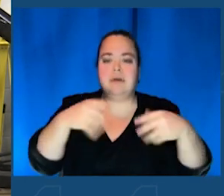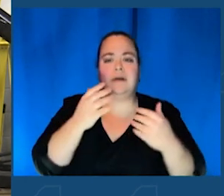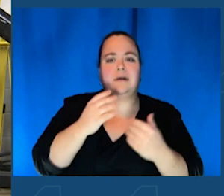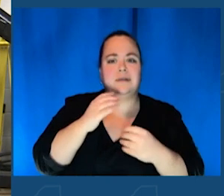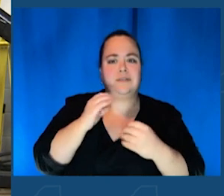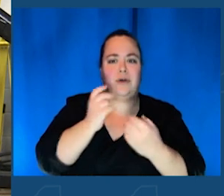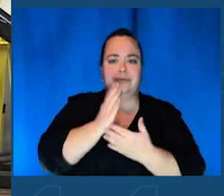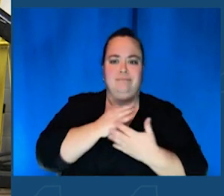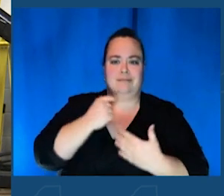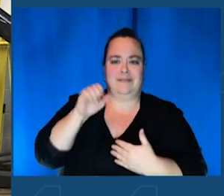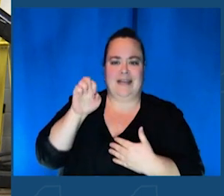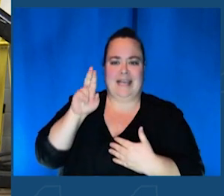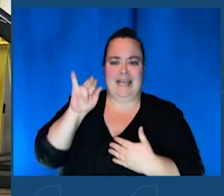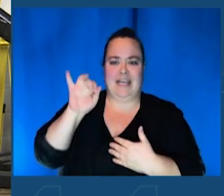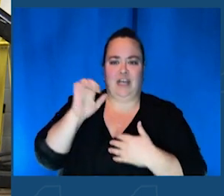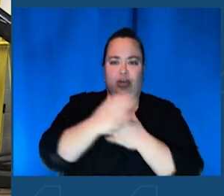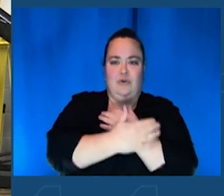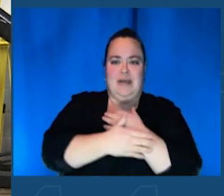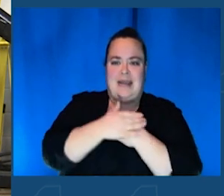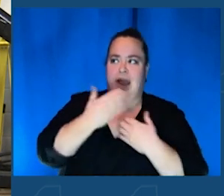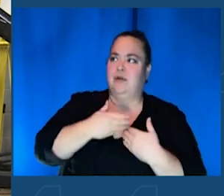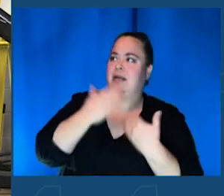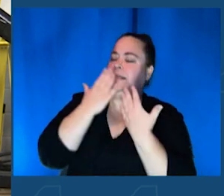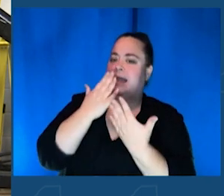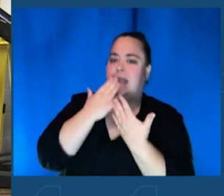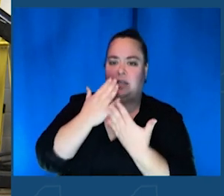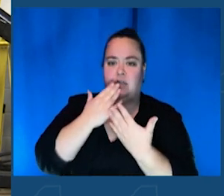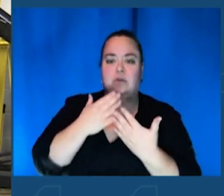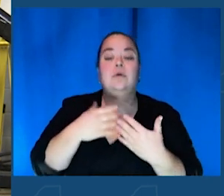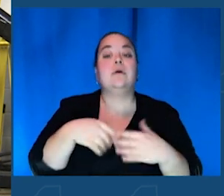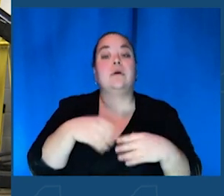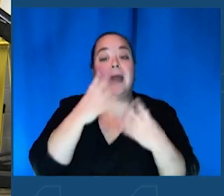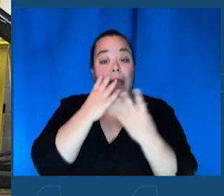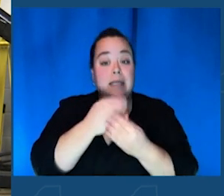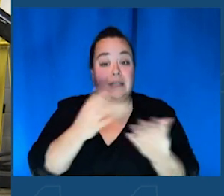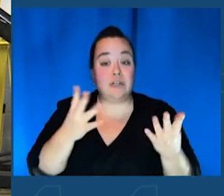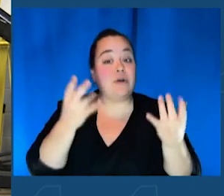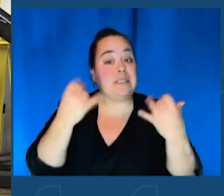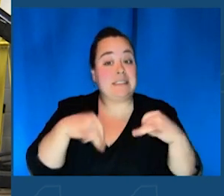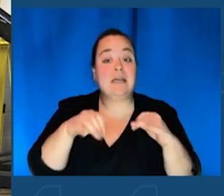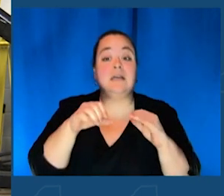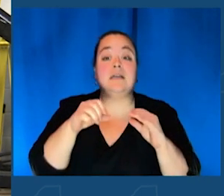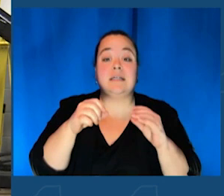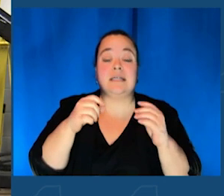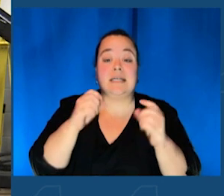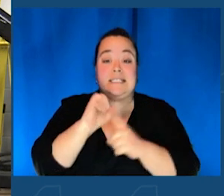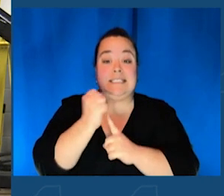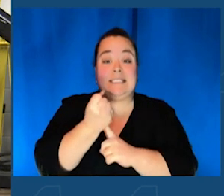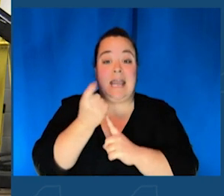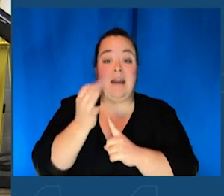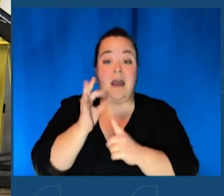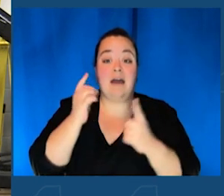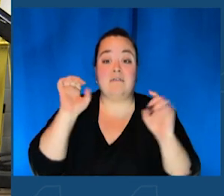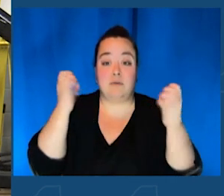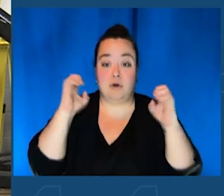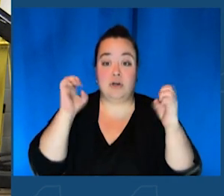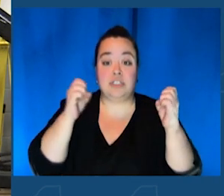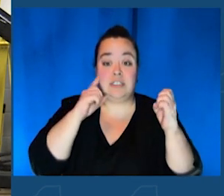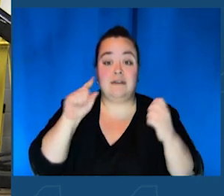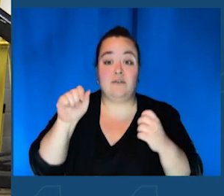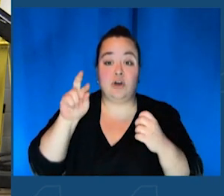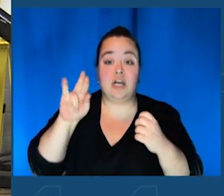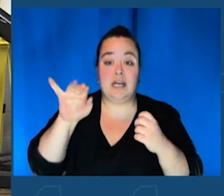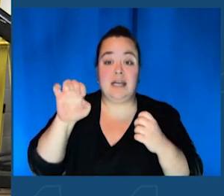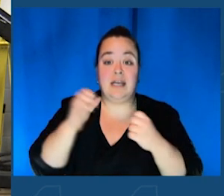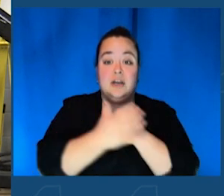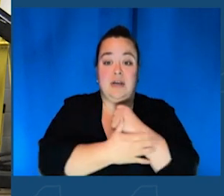Thank you for all you've done. I did want to note we still have a state of emergency in Erie County, and there are driving bans in effect in the